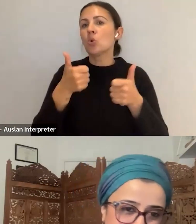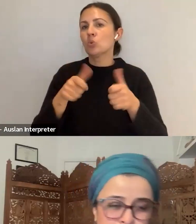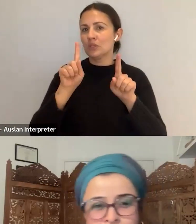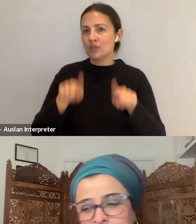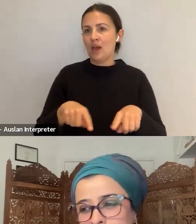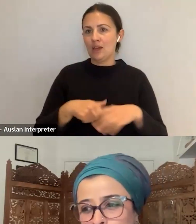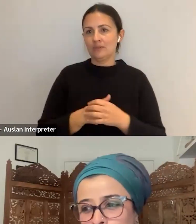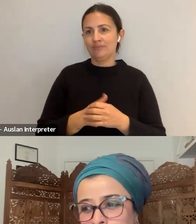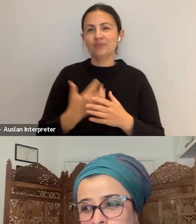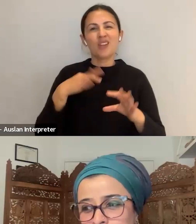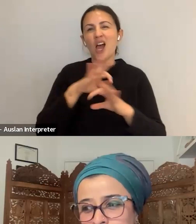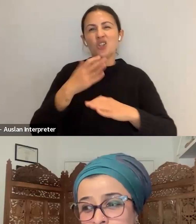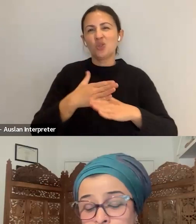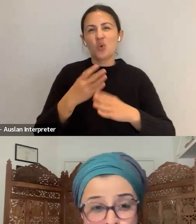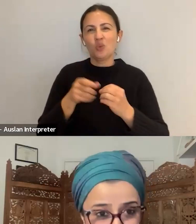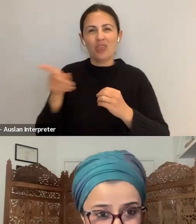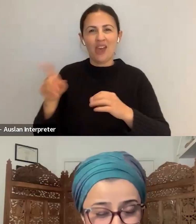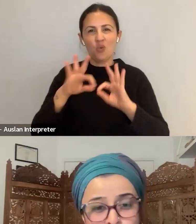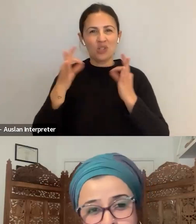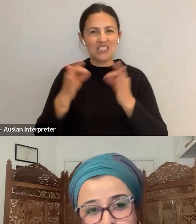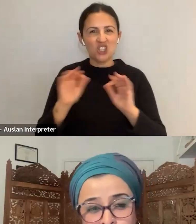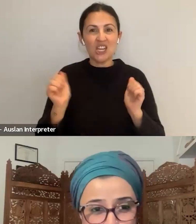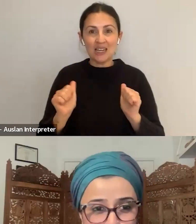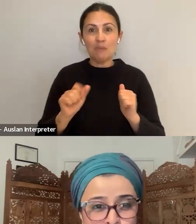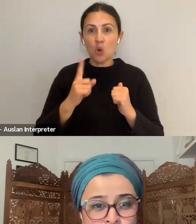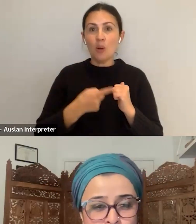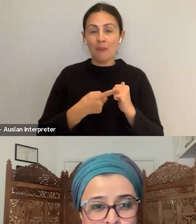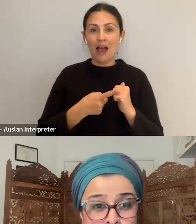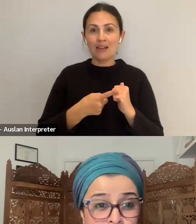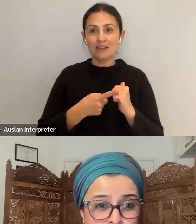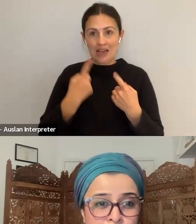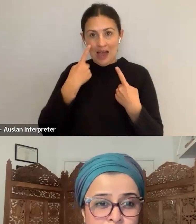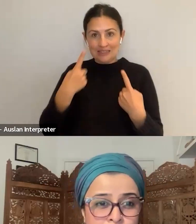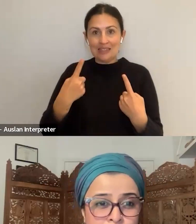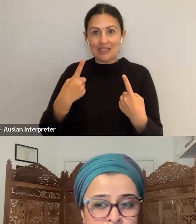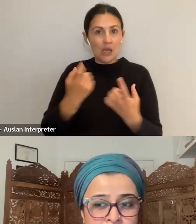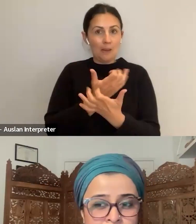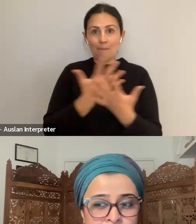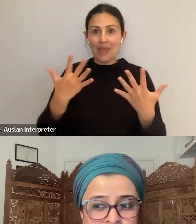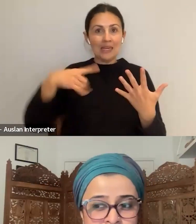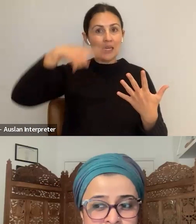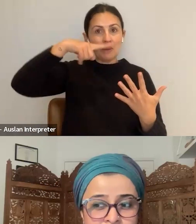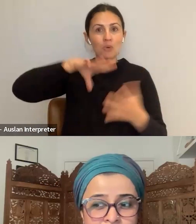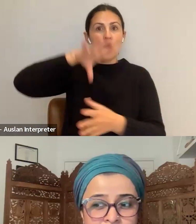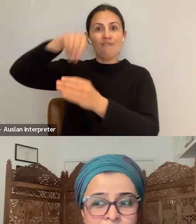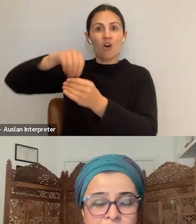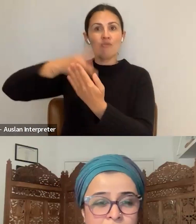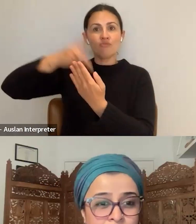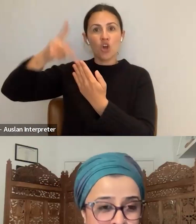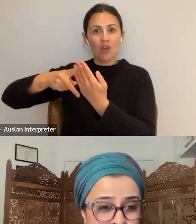with that particular board anymore, but I've seen and I know of participants who've been through that program from diverse backgrounds who've